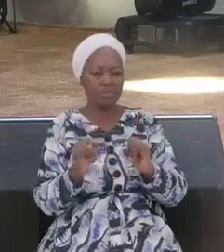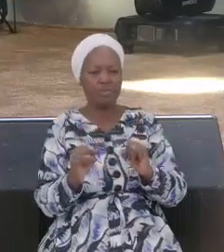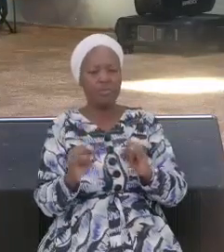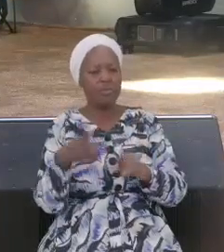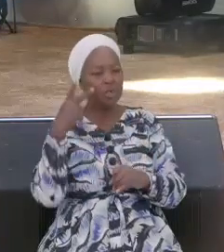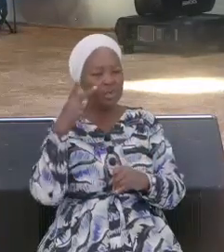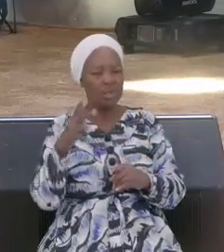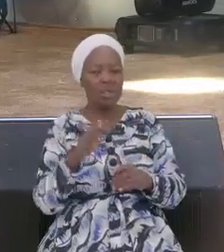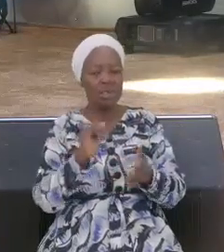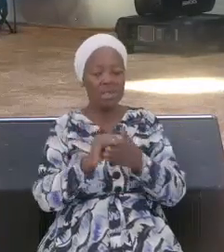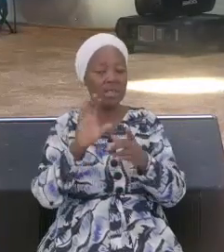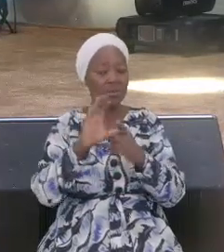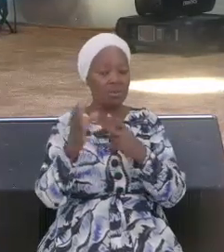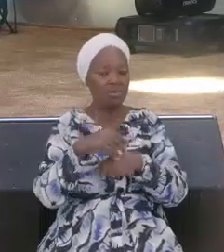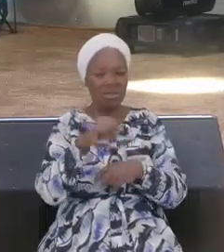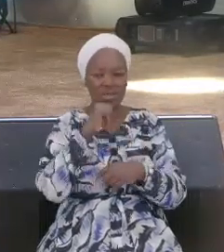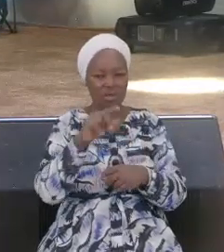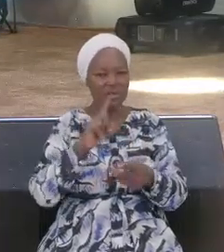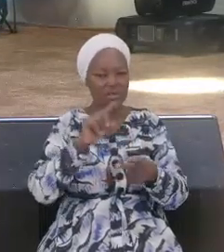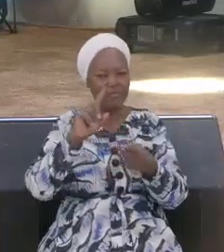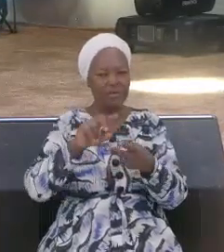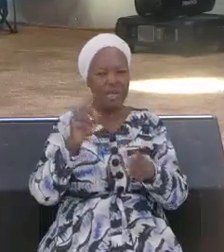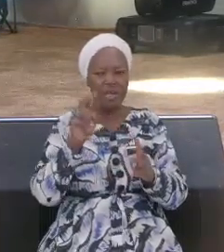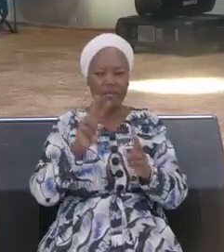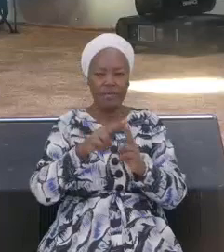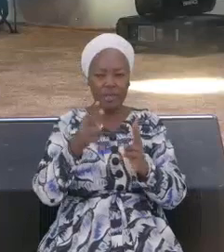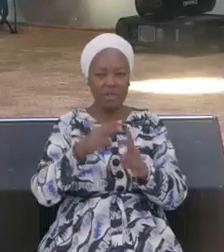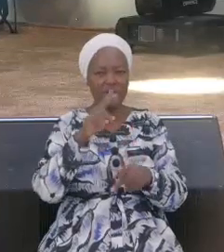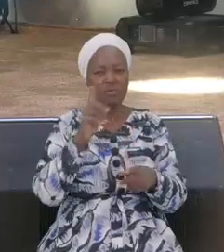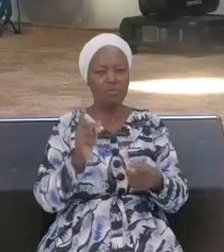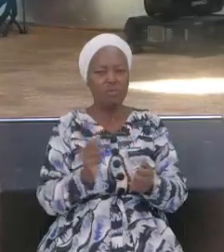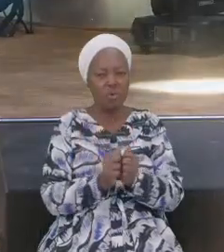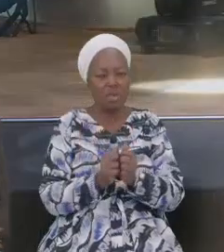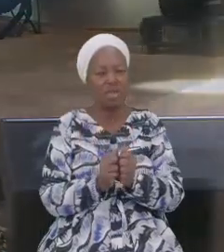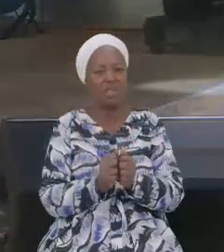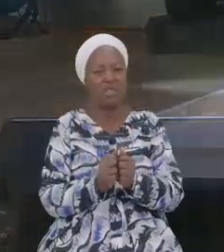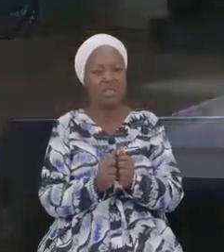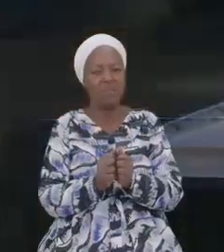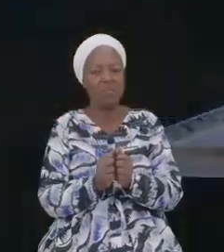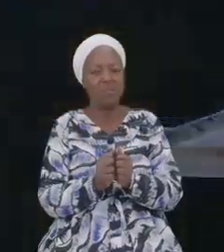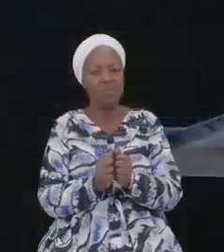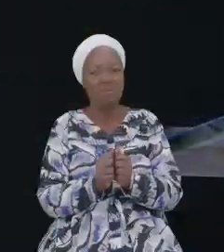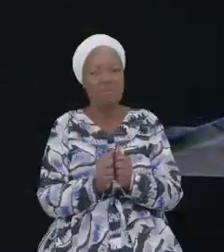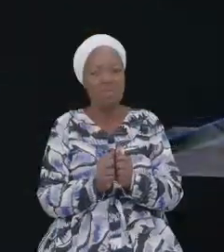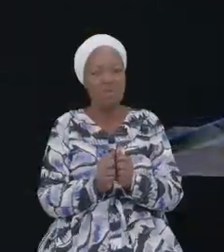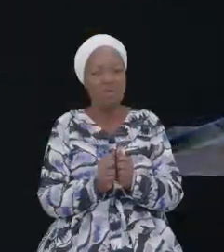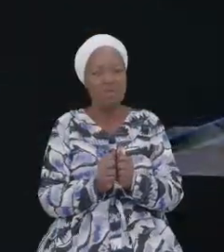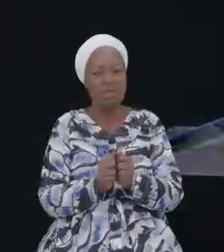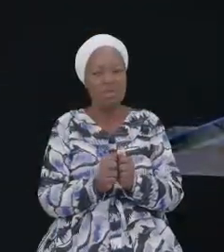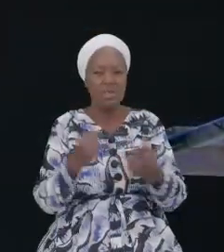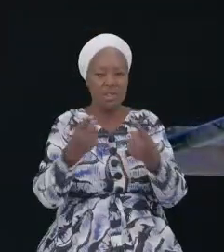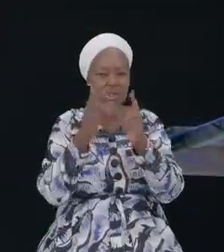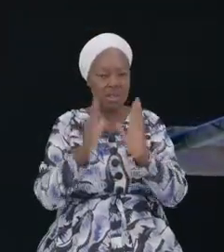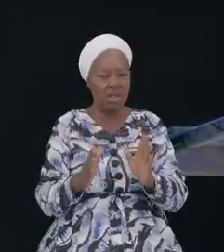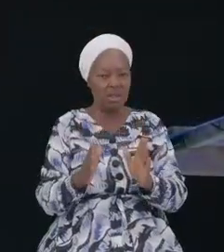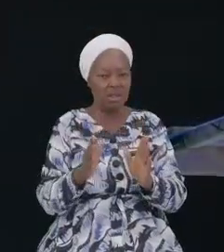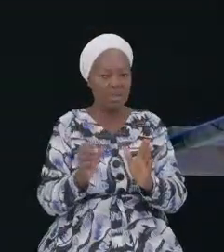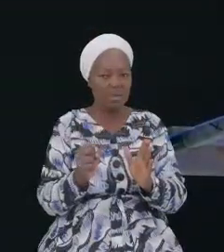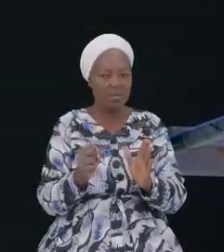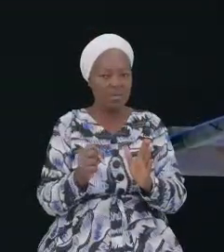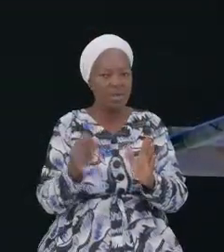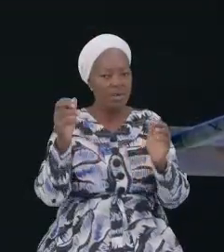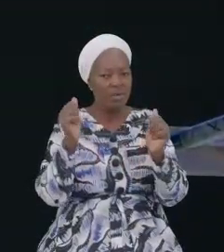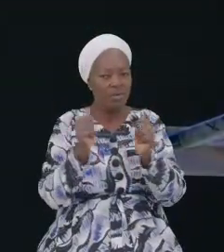in partnership with unbelievers, with sinners, with rebellious